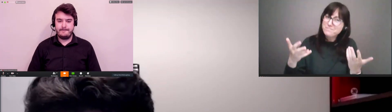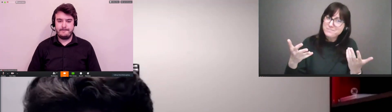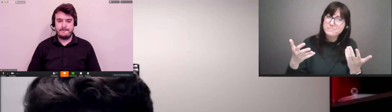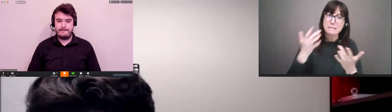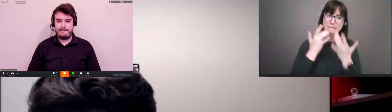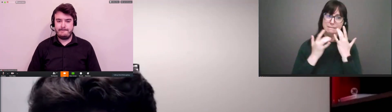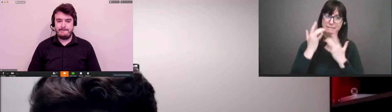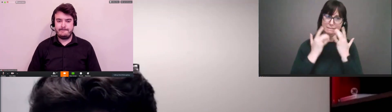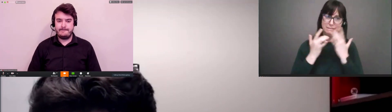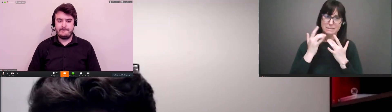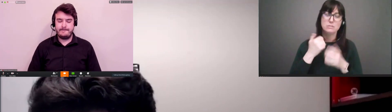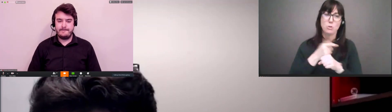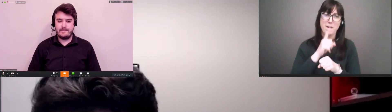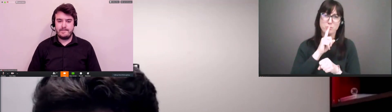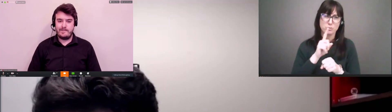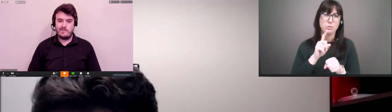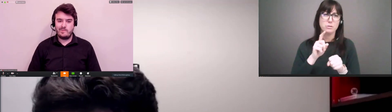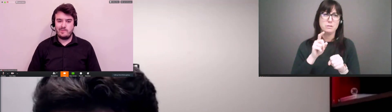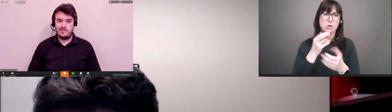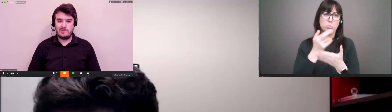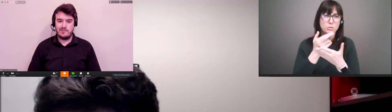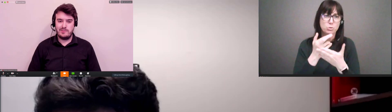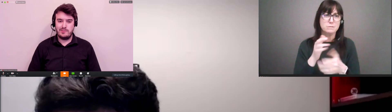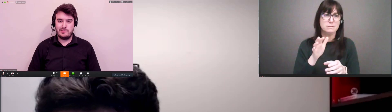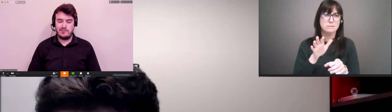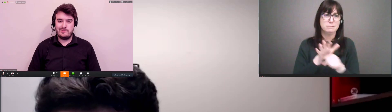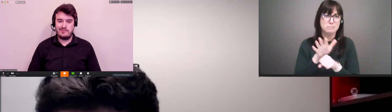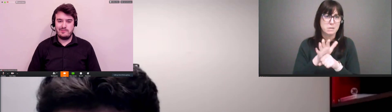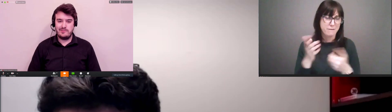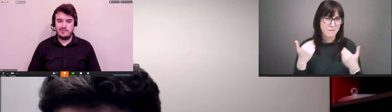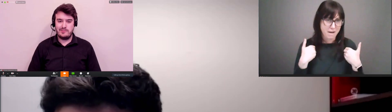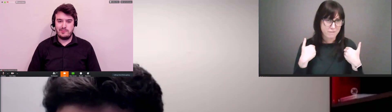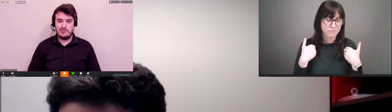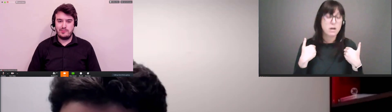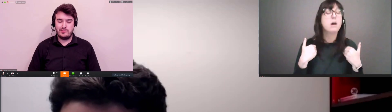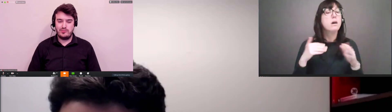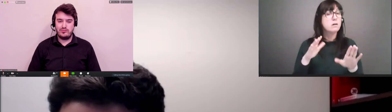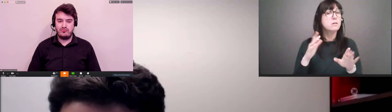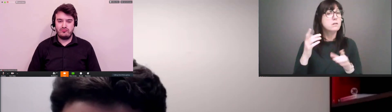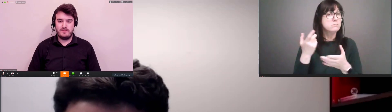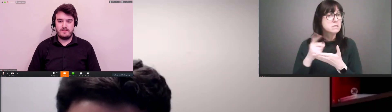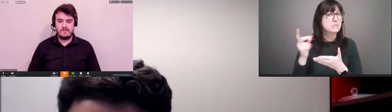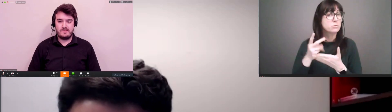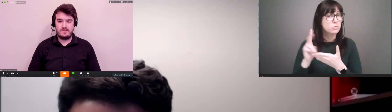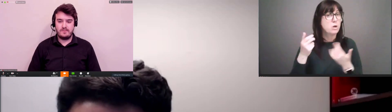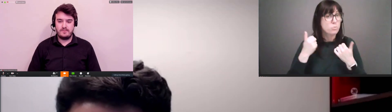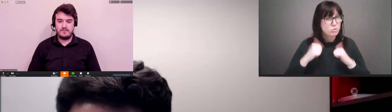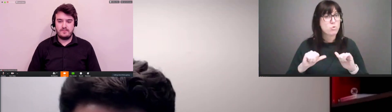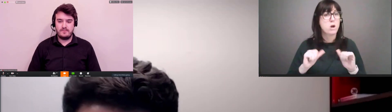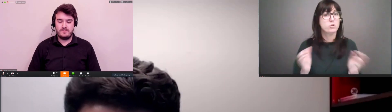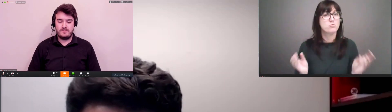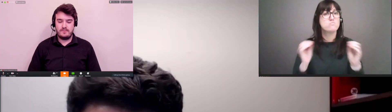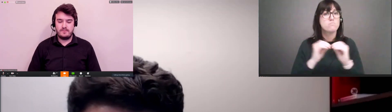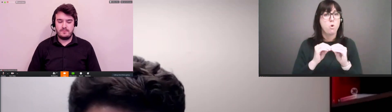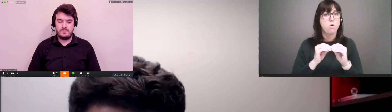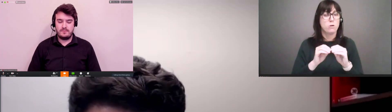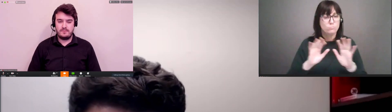of capacity piece, and as you've heard in recent weeks, there's been efforts to increase capacity of all of those.